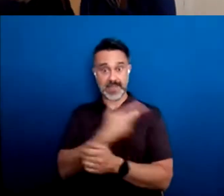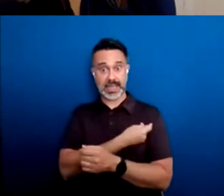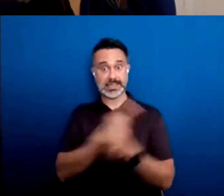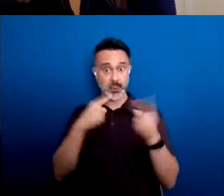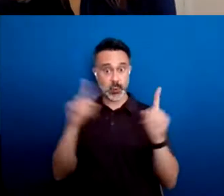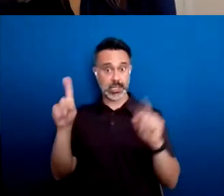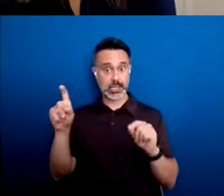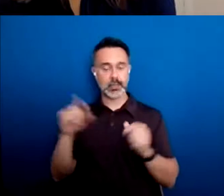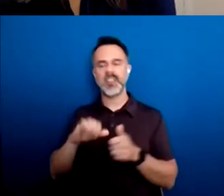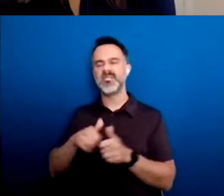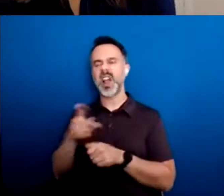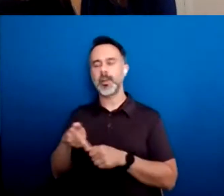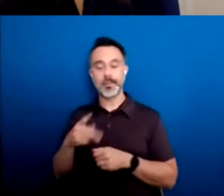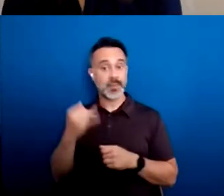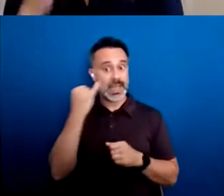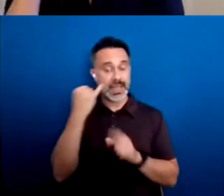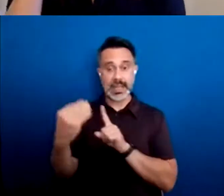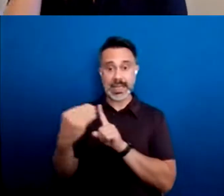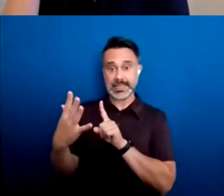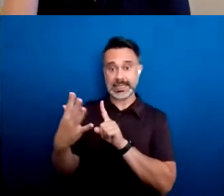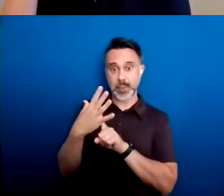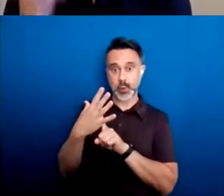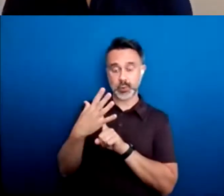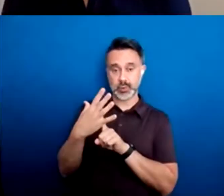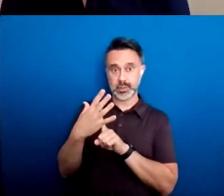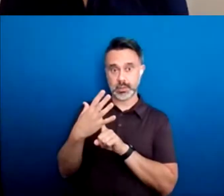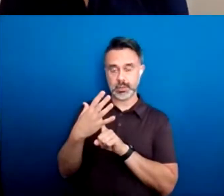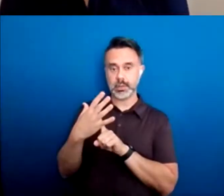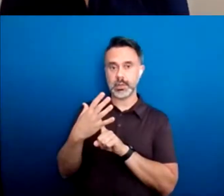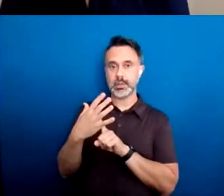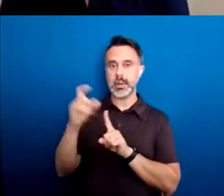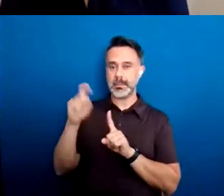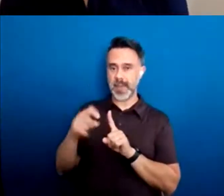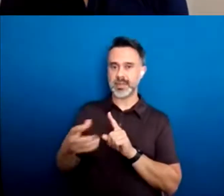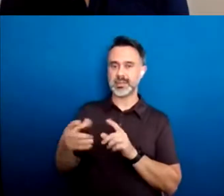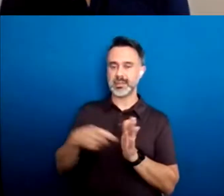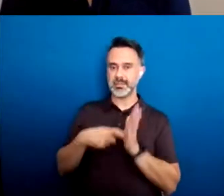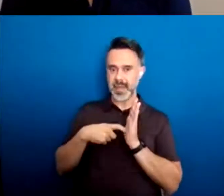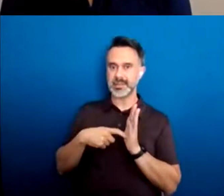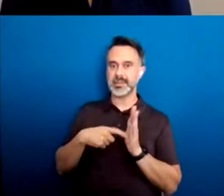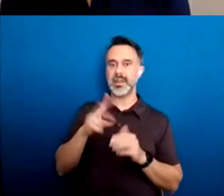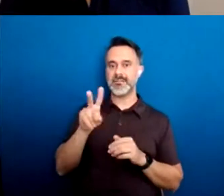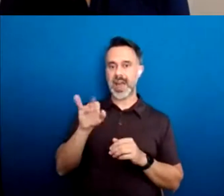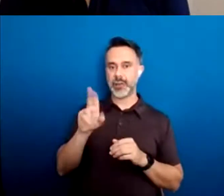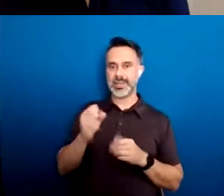is exposed, wouldn't there have to be a virus in the body for the antibodies to work?